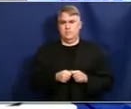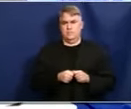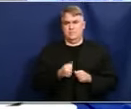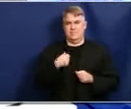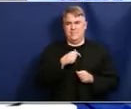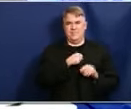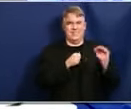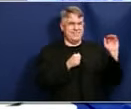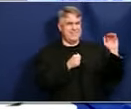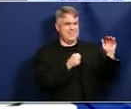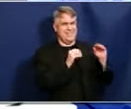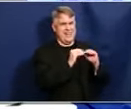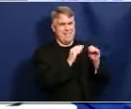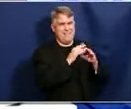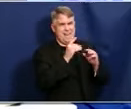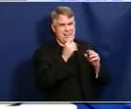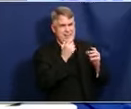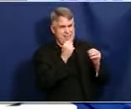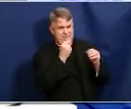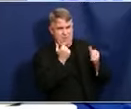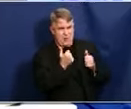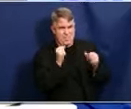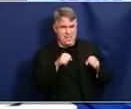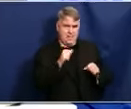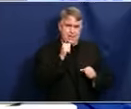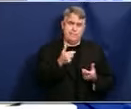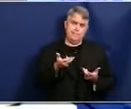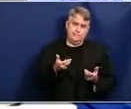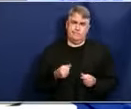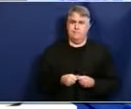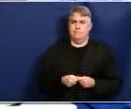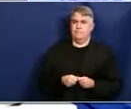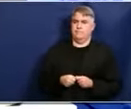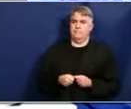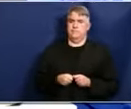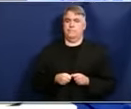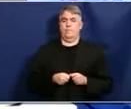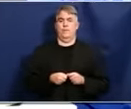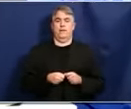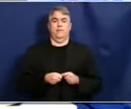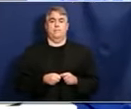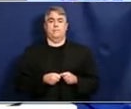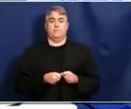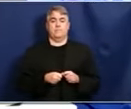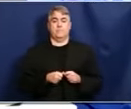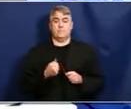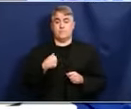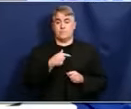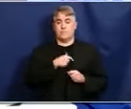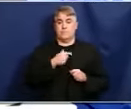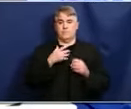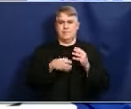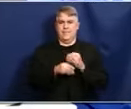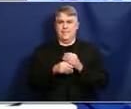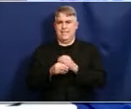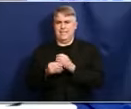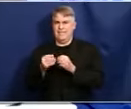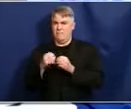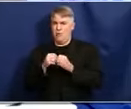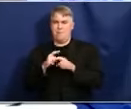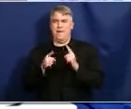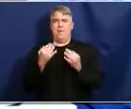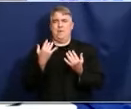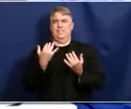state. Personally, we would like to include the additional category on the website. But all of